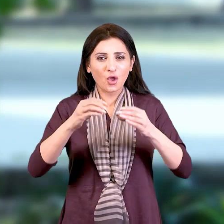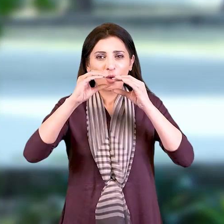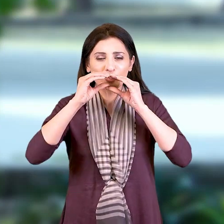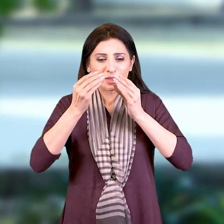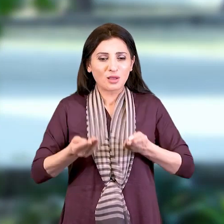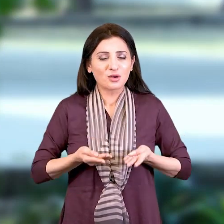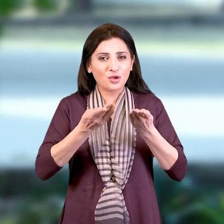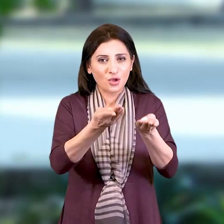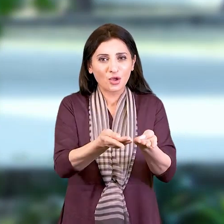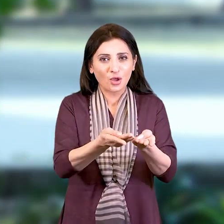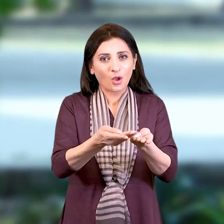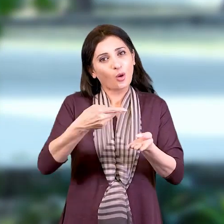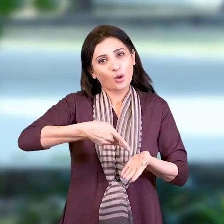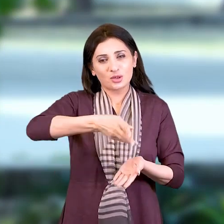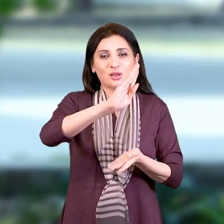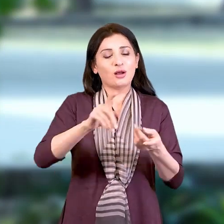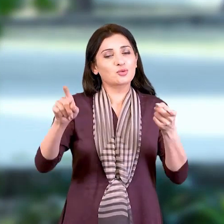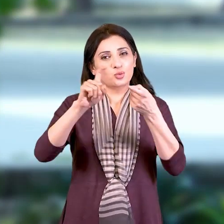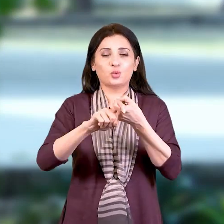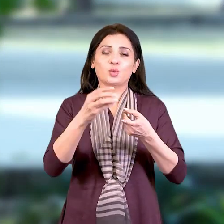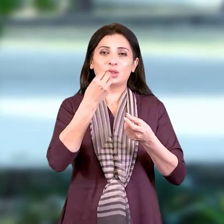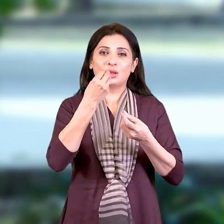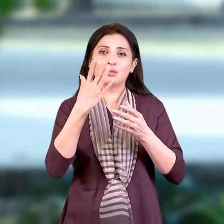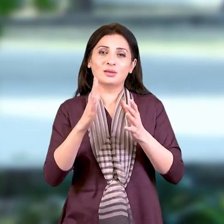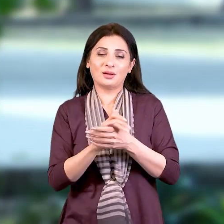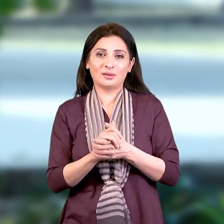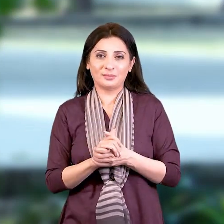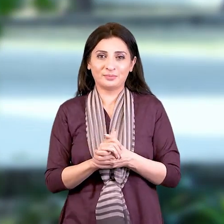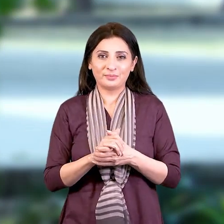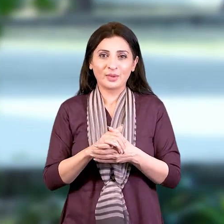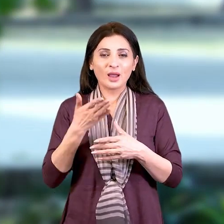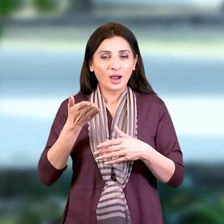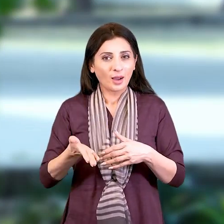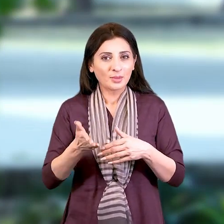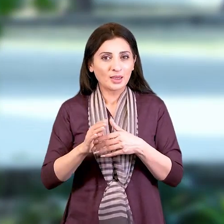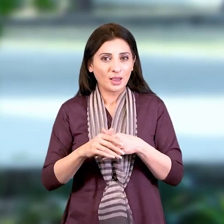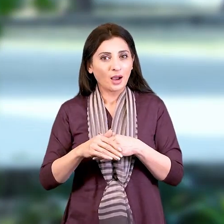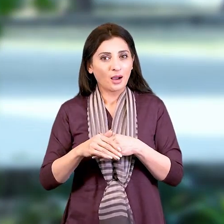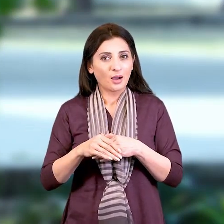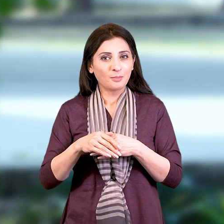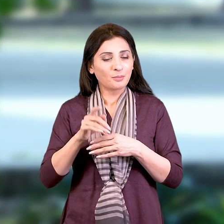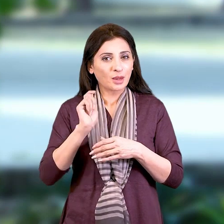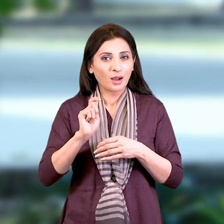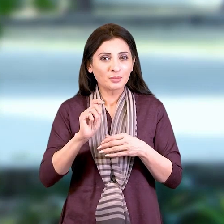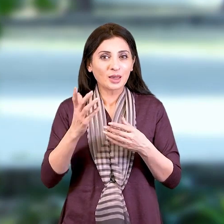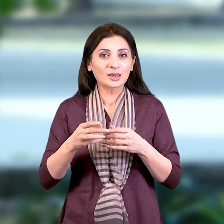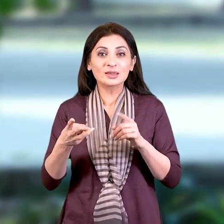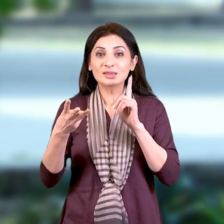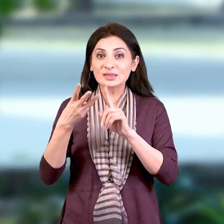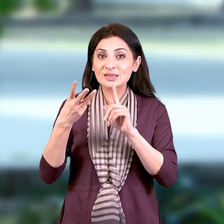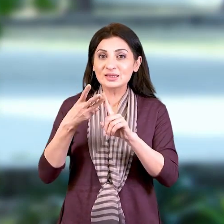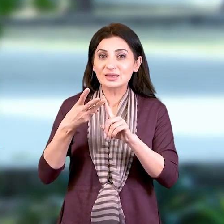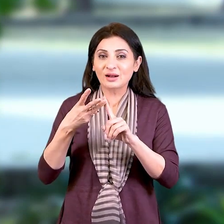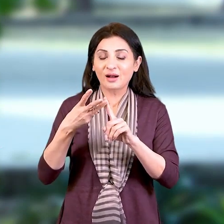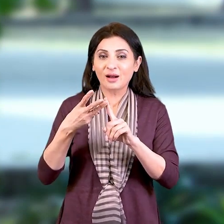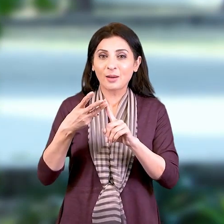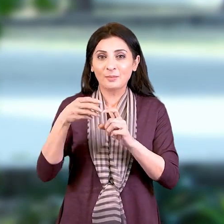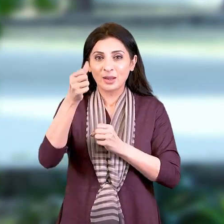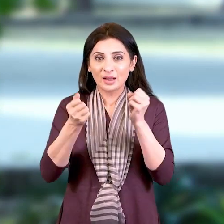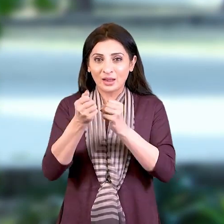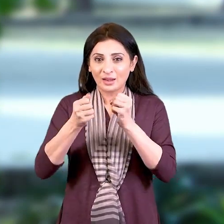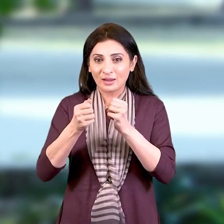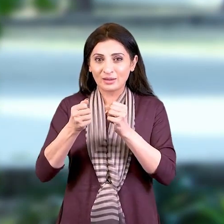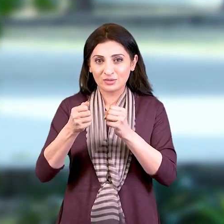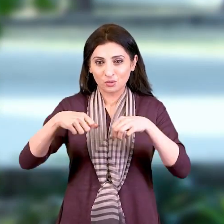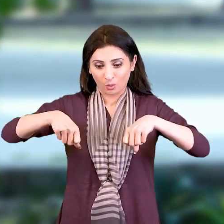our expansion plans are also along the same lines. Right now we are working on our third vehicle, which is going to be a bigger vehicle